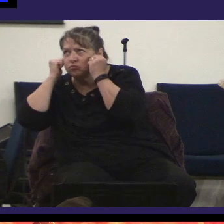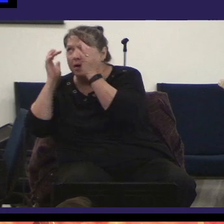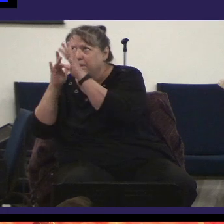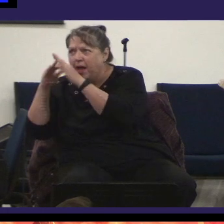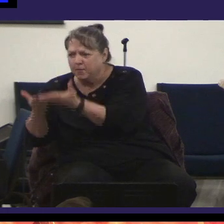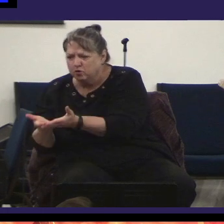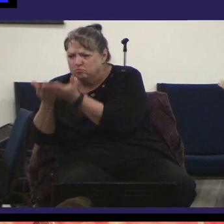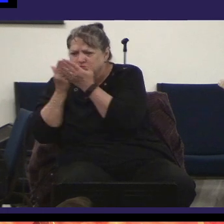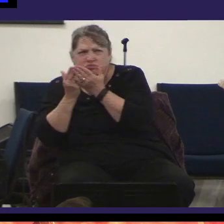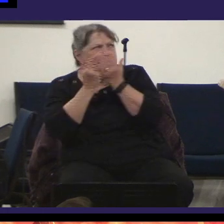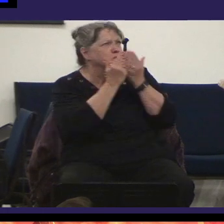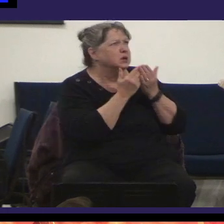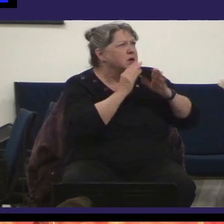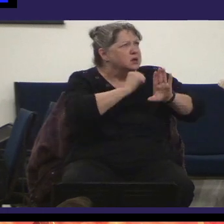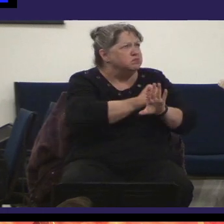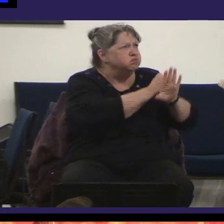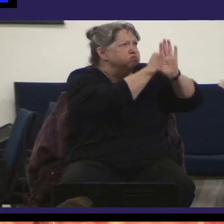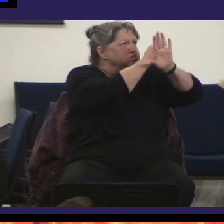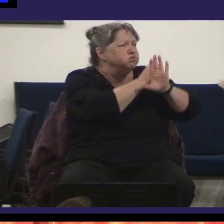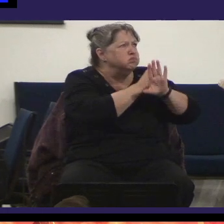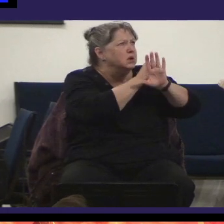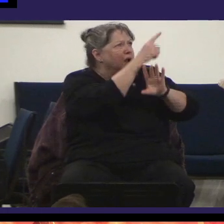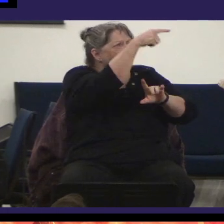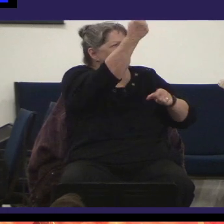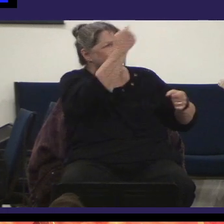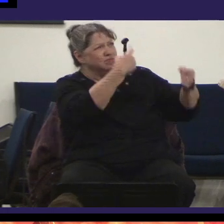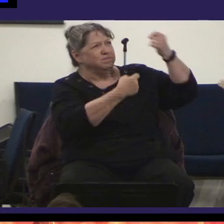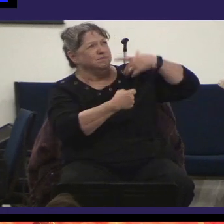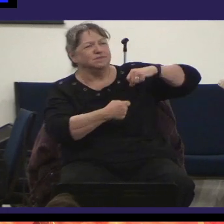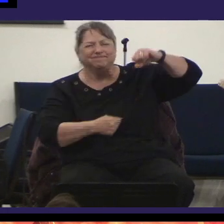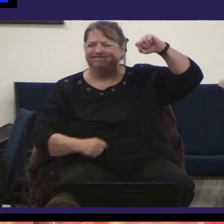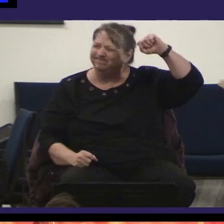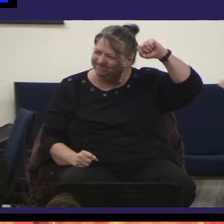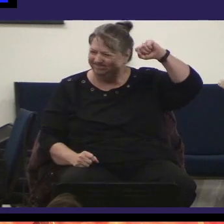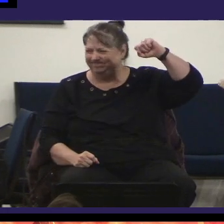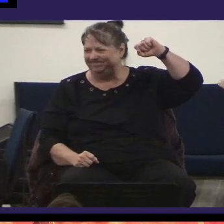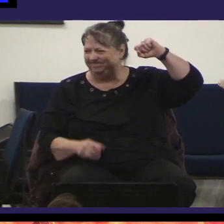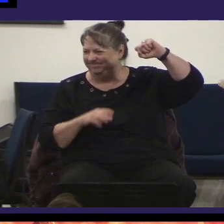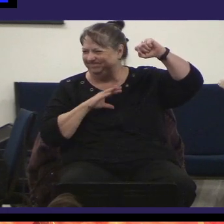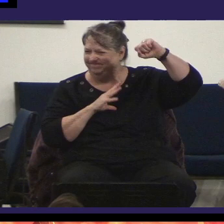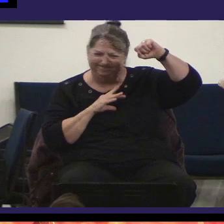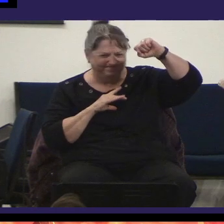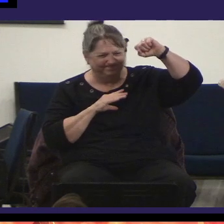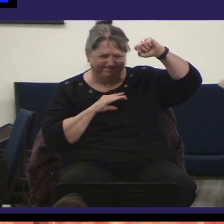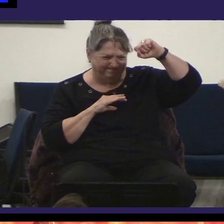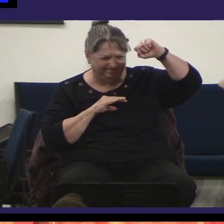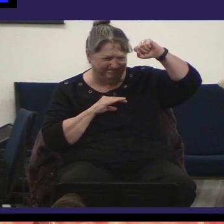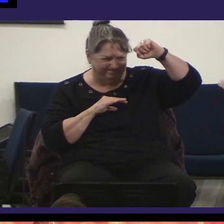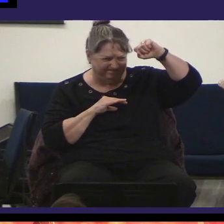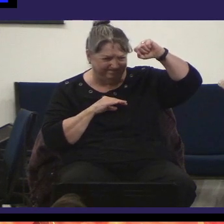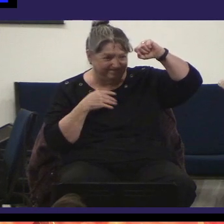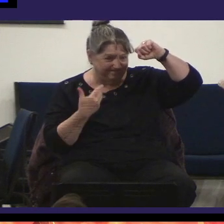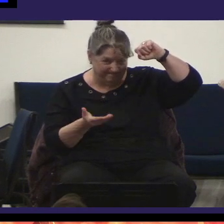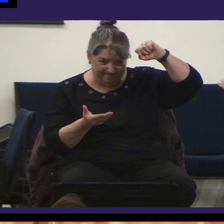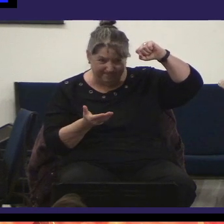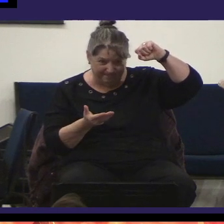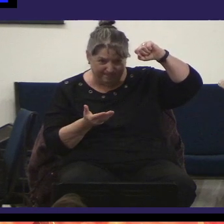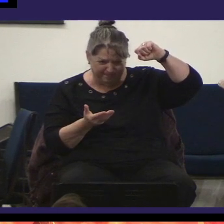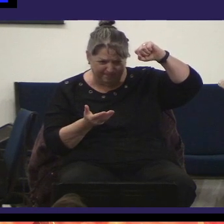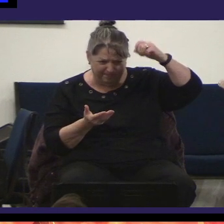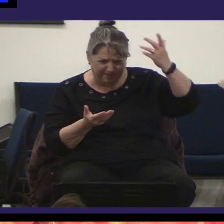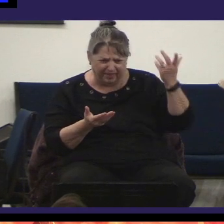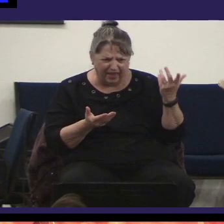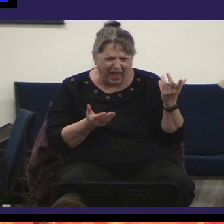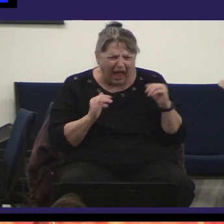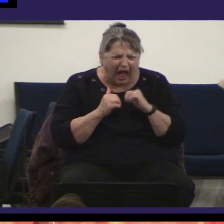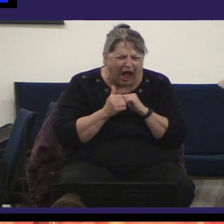Jesus is truth, right? Okay, so how do we go about living this Christian life? We have